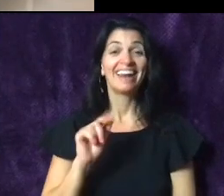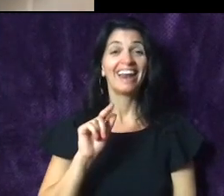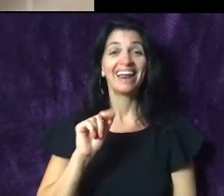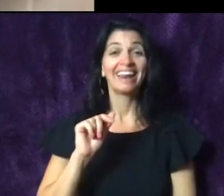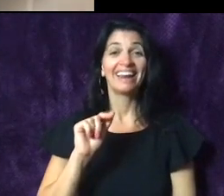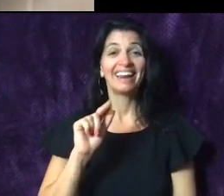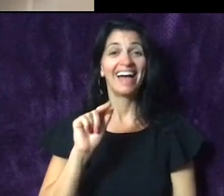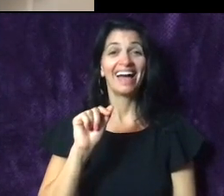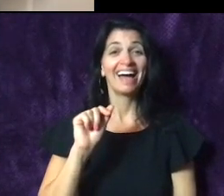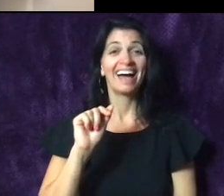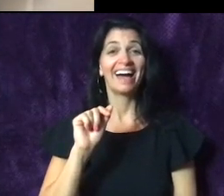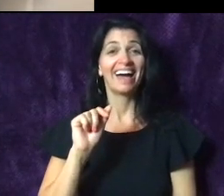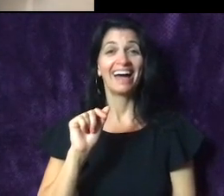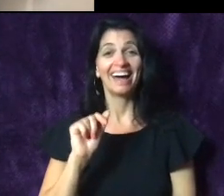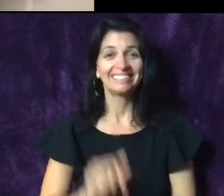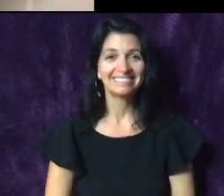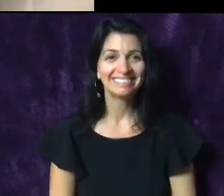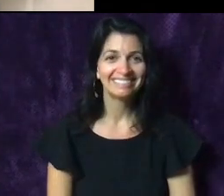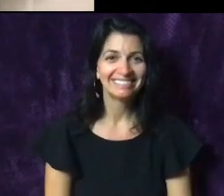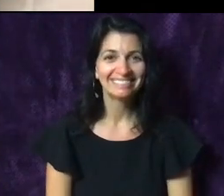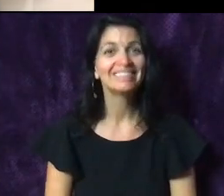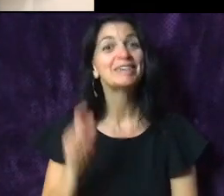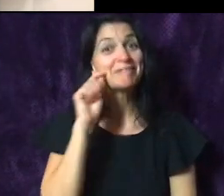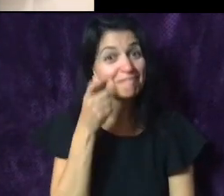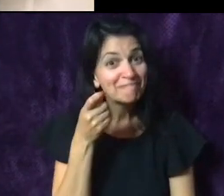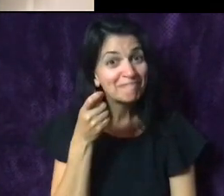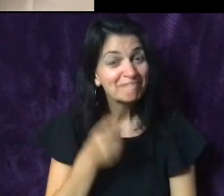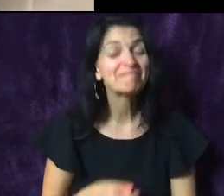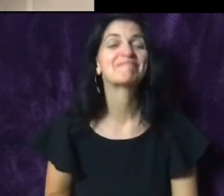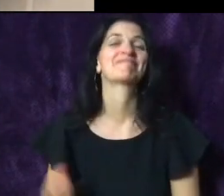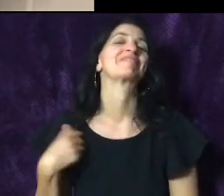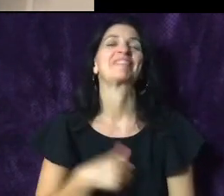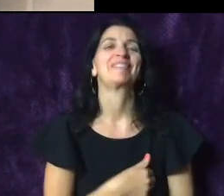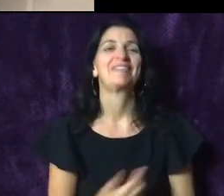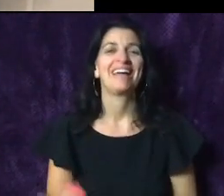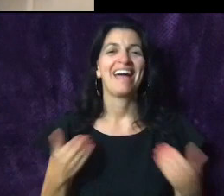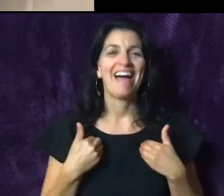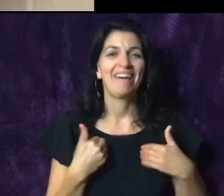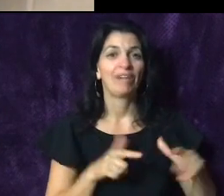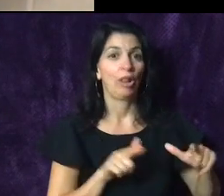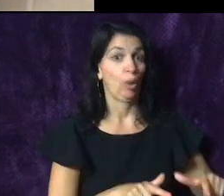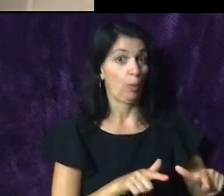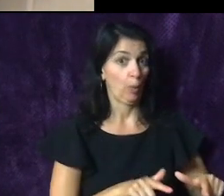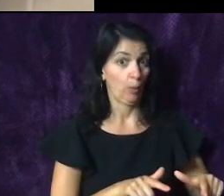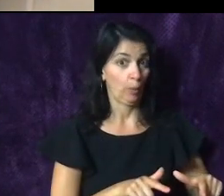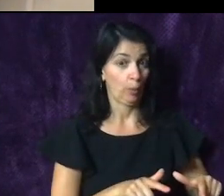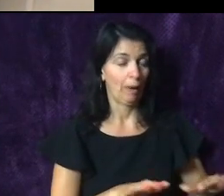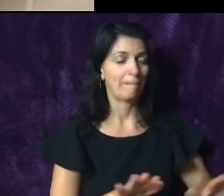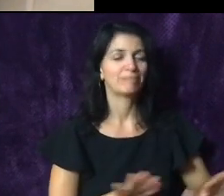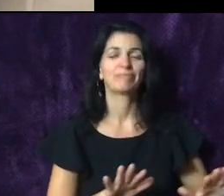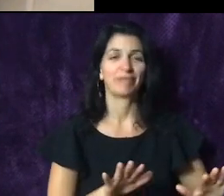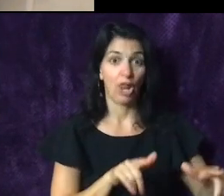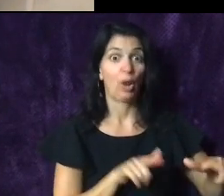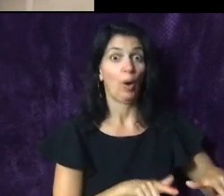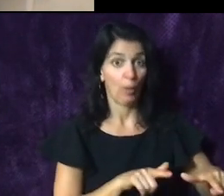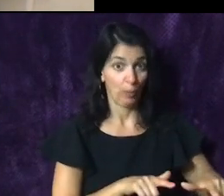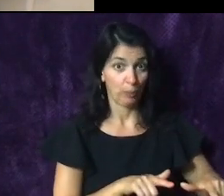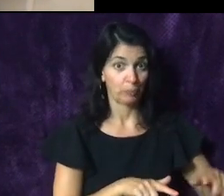La la la la la. Cool. So we have a low pitch. A low